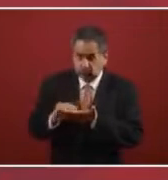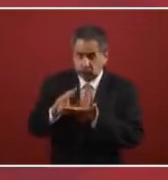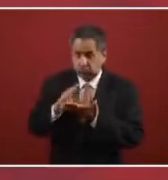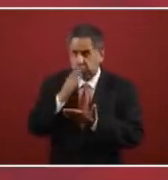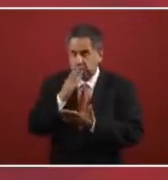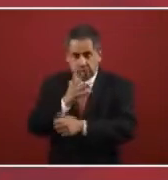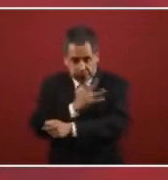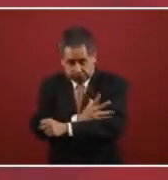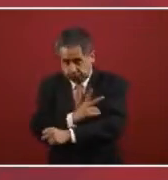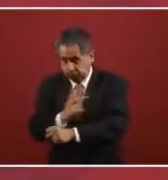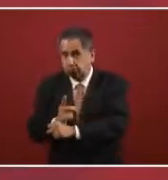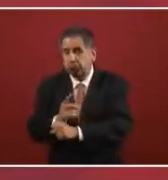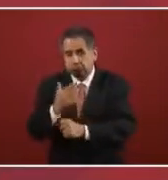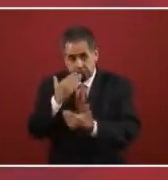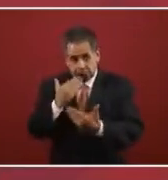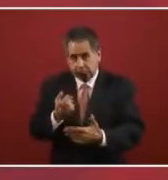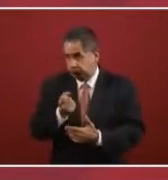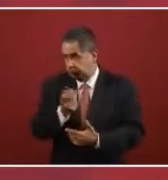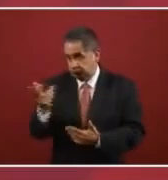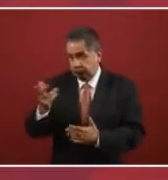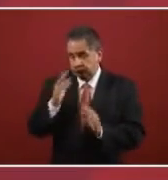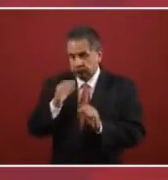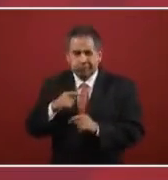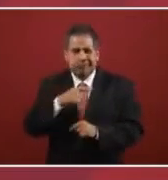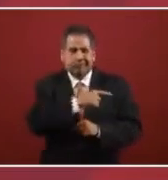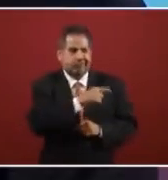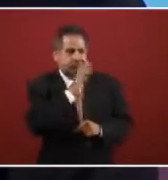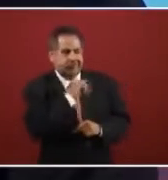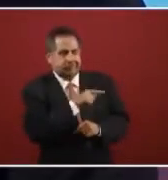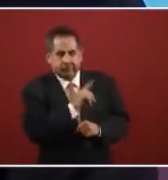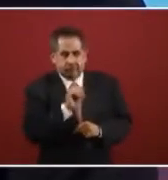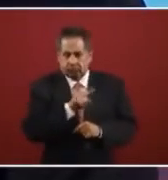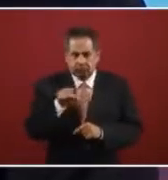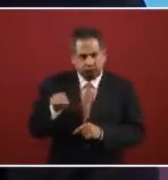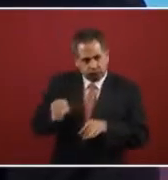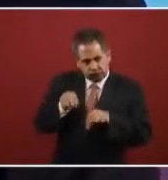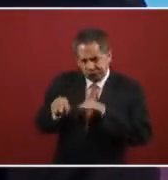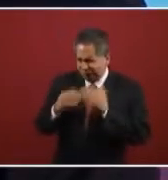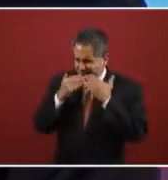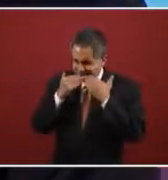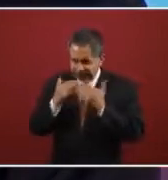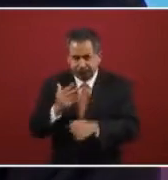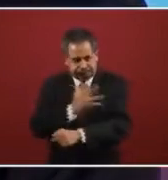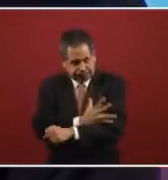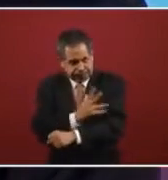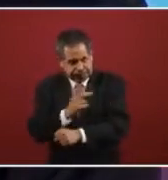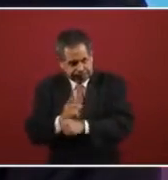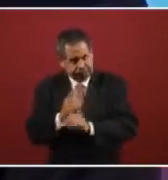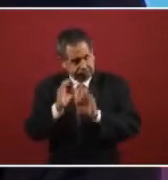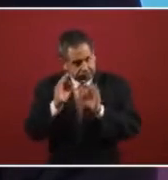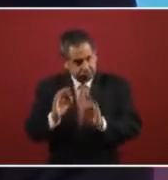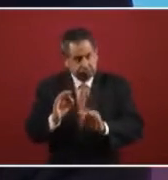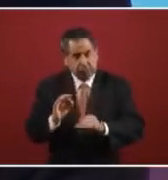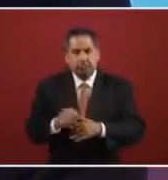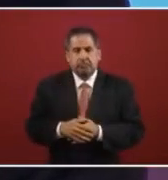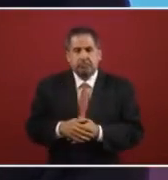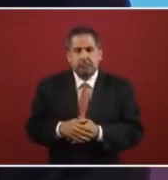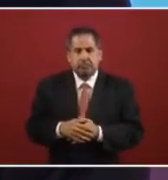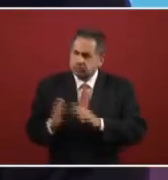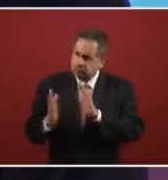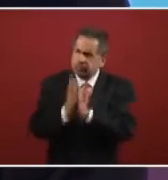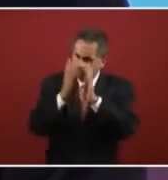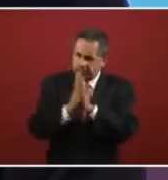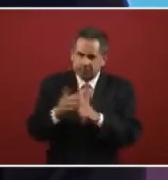bien habida, this riches that were created in a good way, not in a bad way. que participen